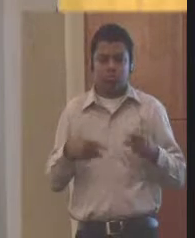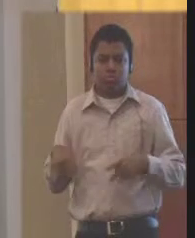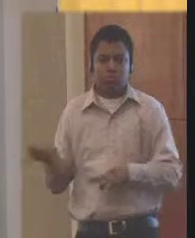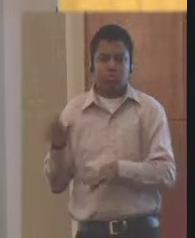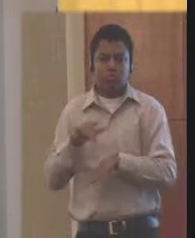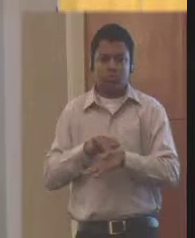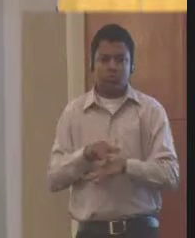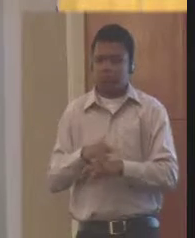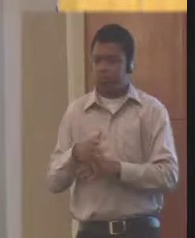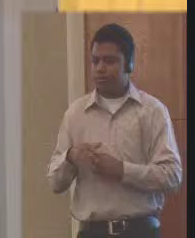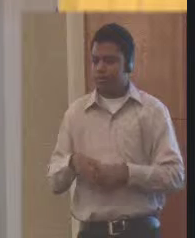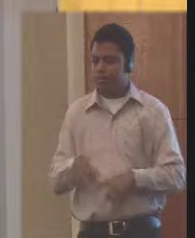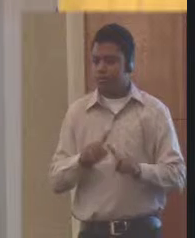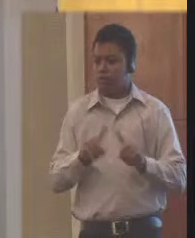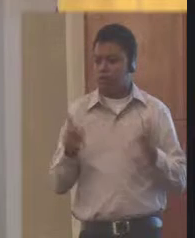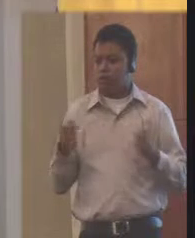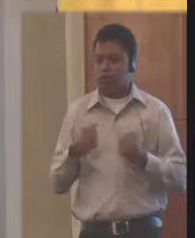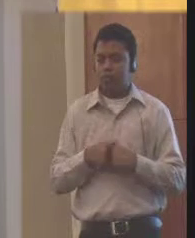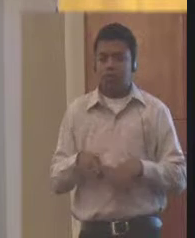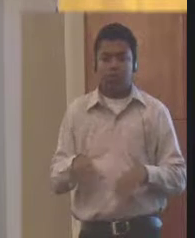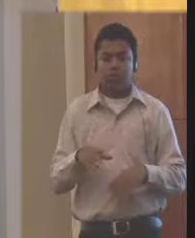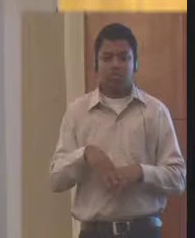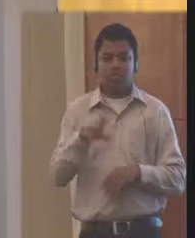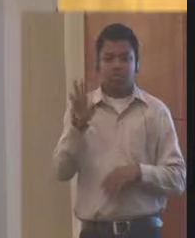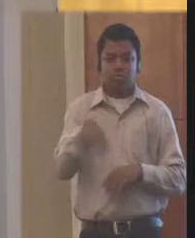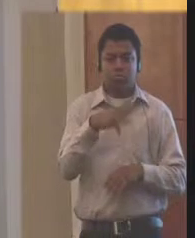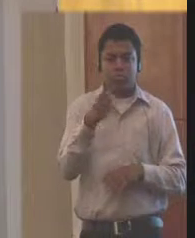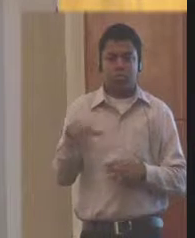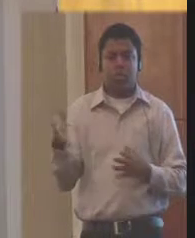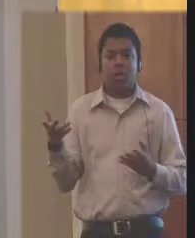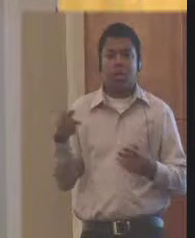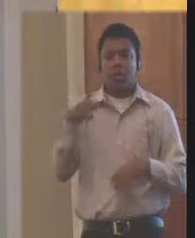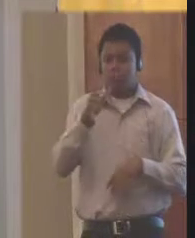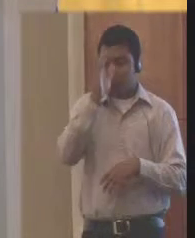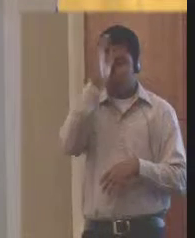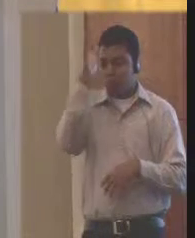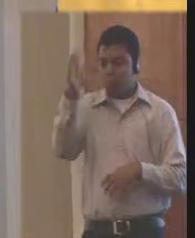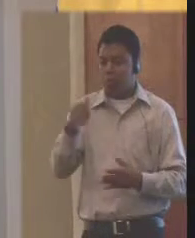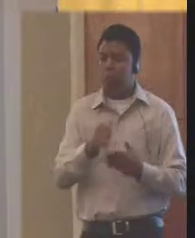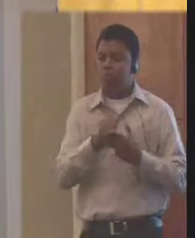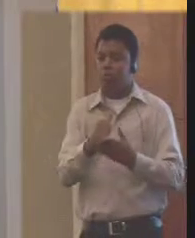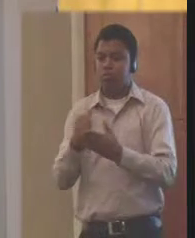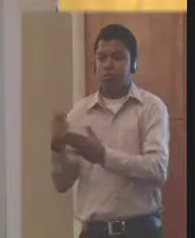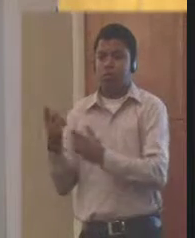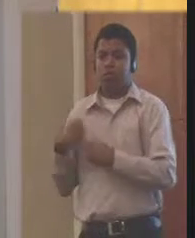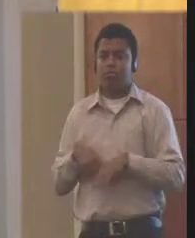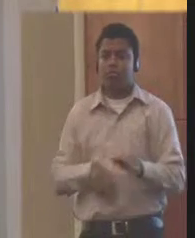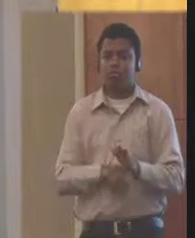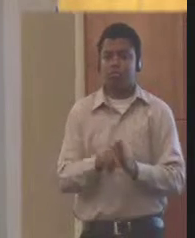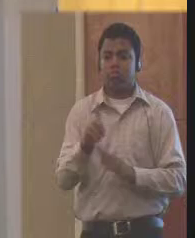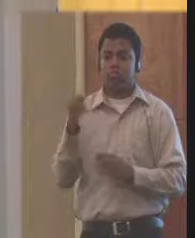working closely with business associations to develop a model memorandum of understanding for